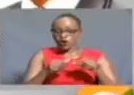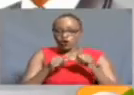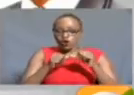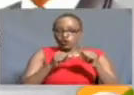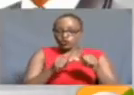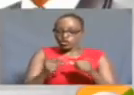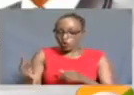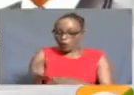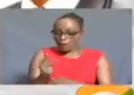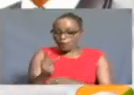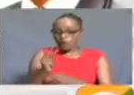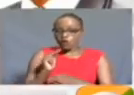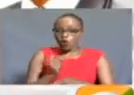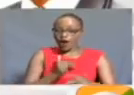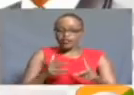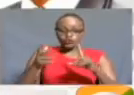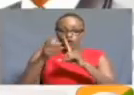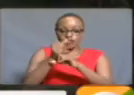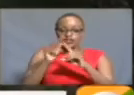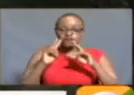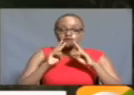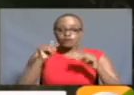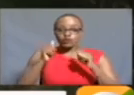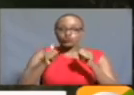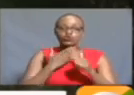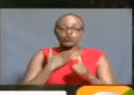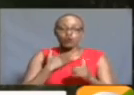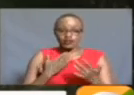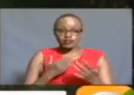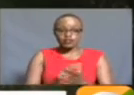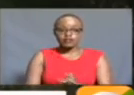engaging both sides for us to reach the peace we want.